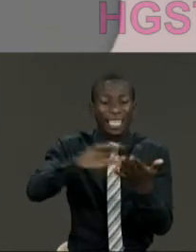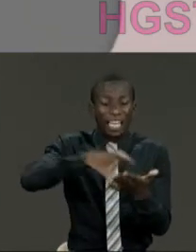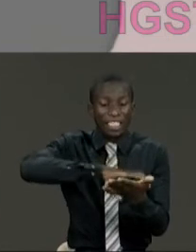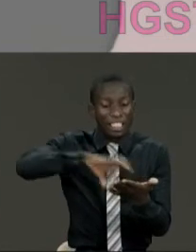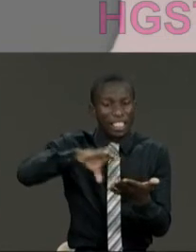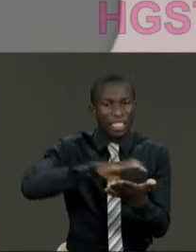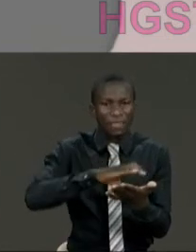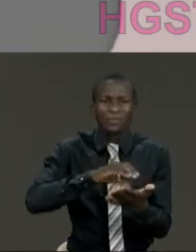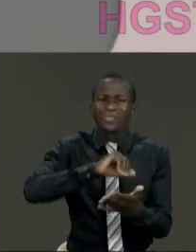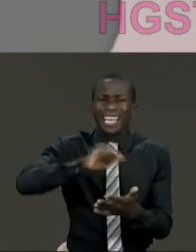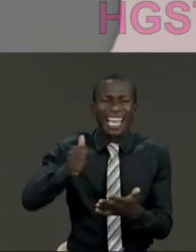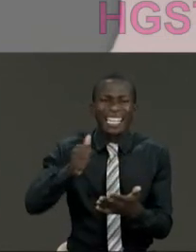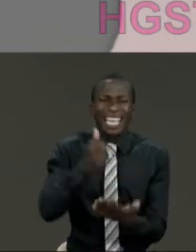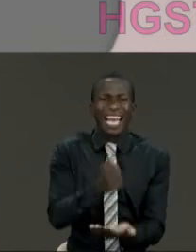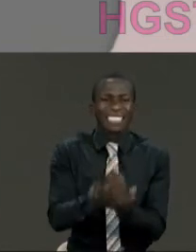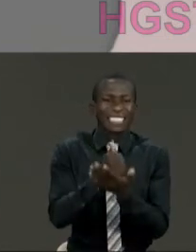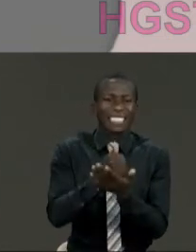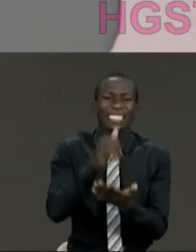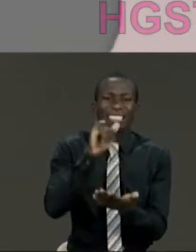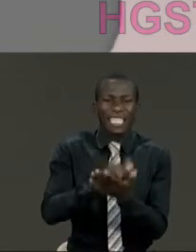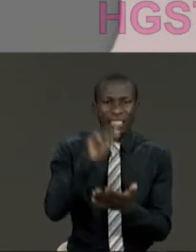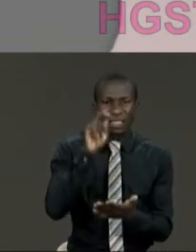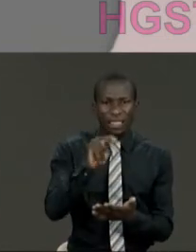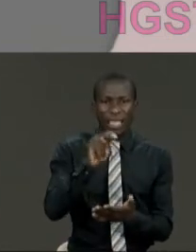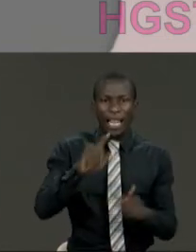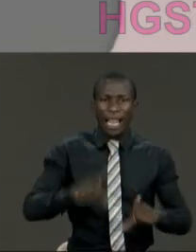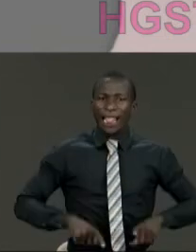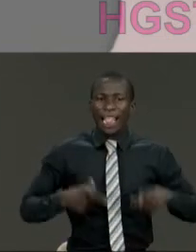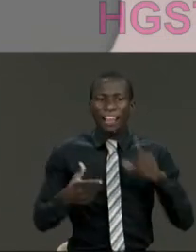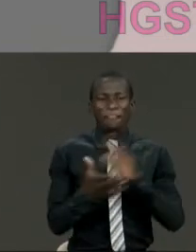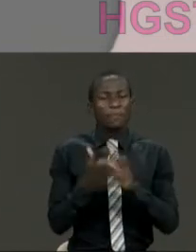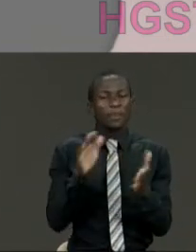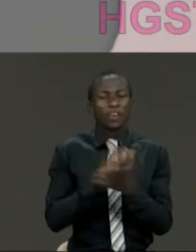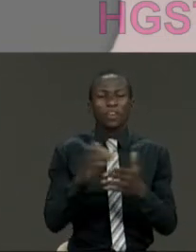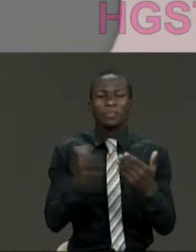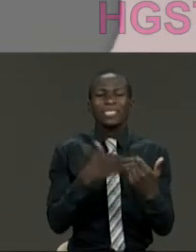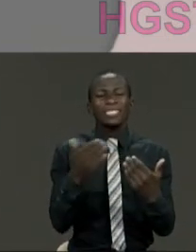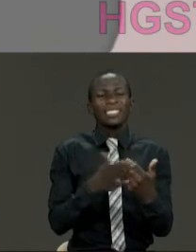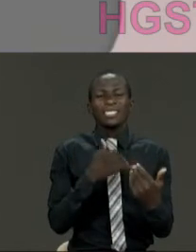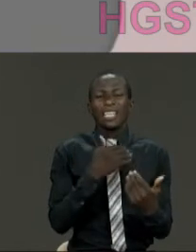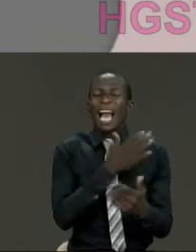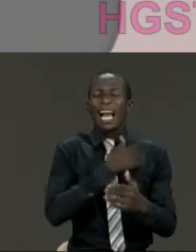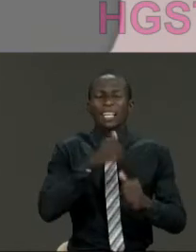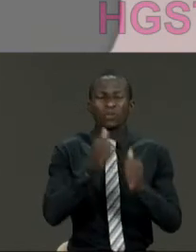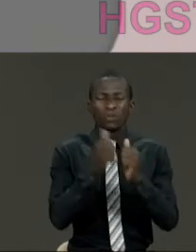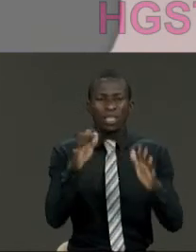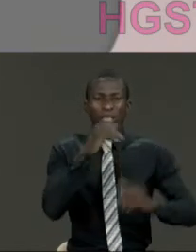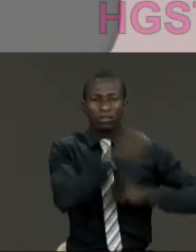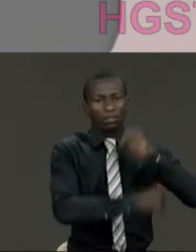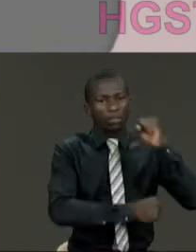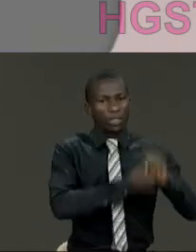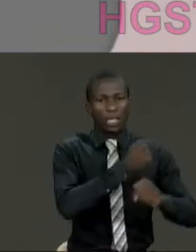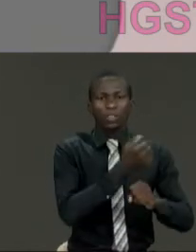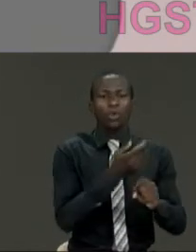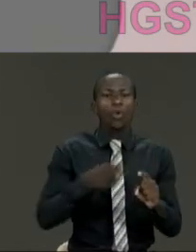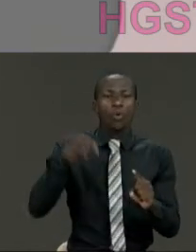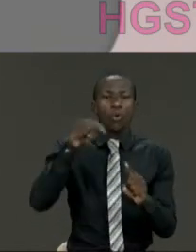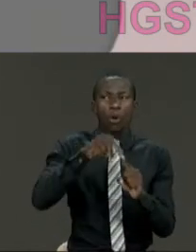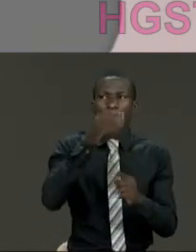needed. Life becomes very, very easy and without stress when